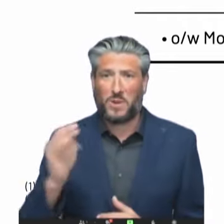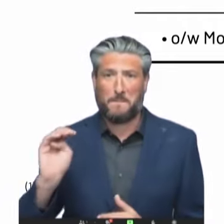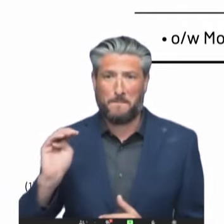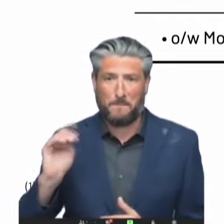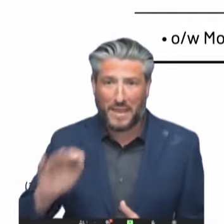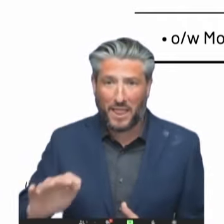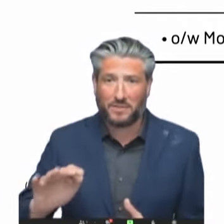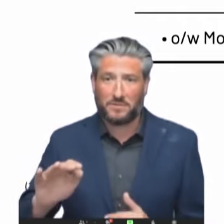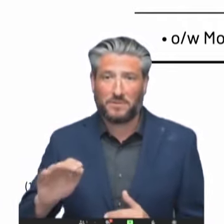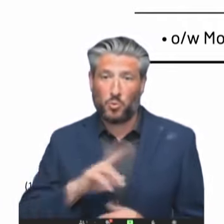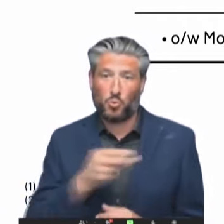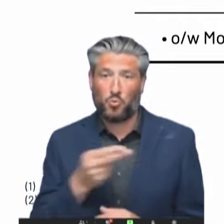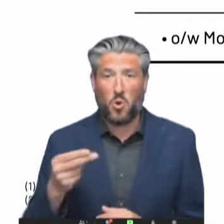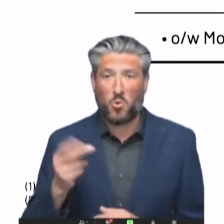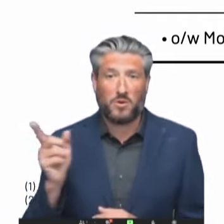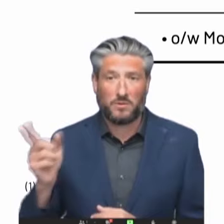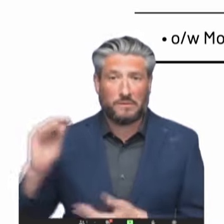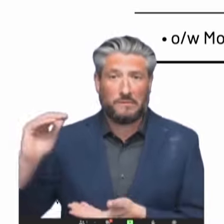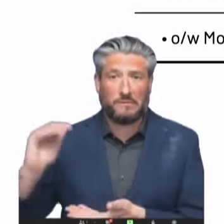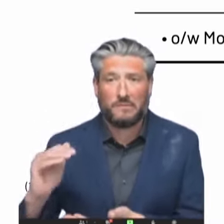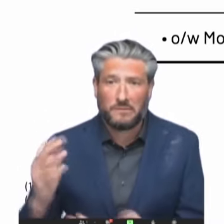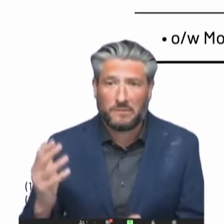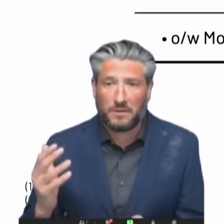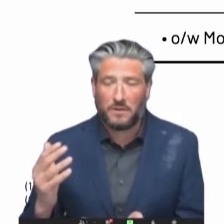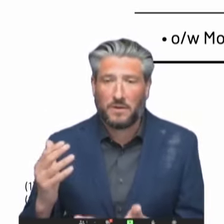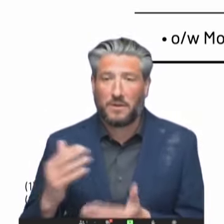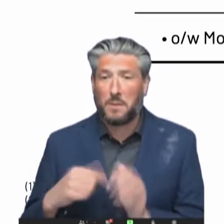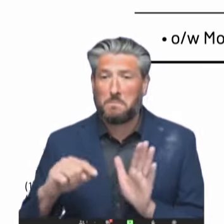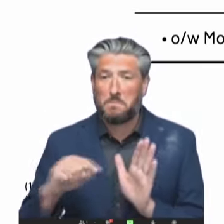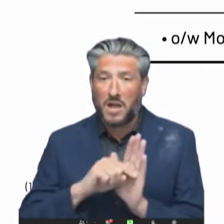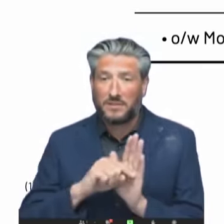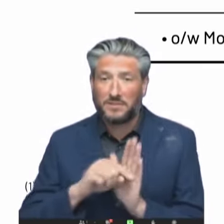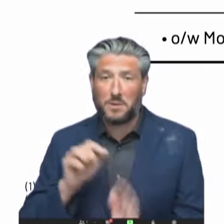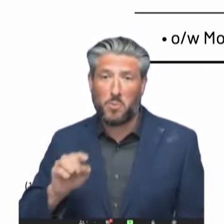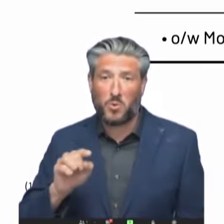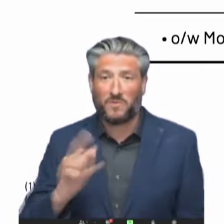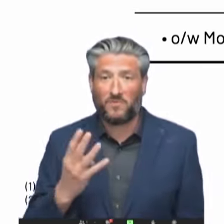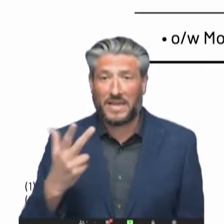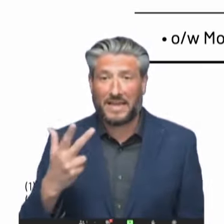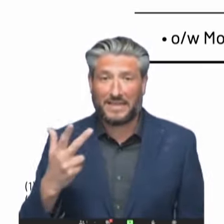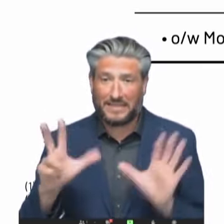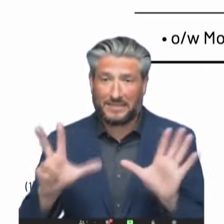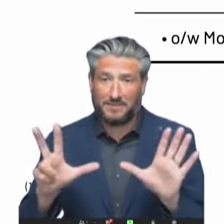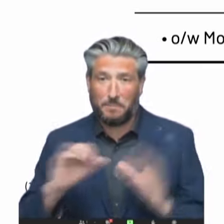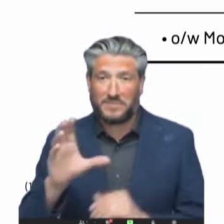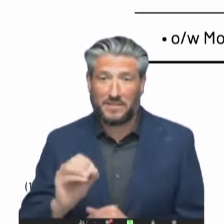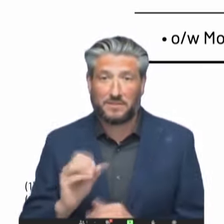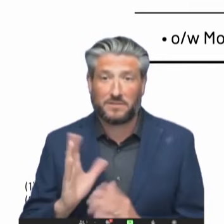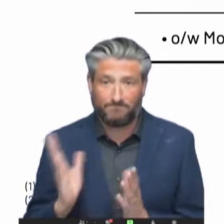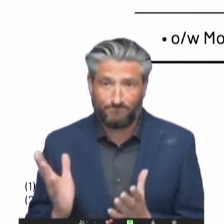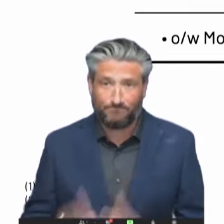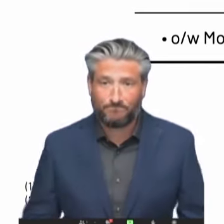minus 0.8%. However, the margin rebounded in H2 and was positive at